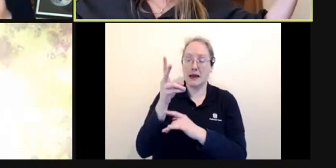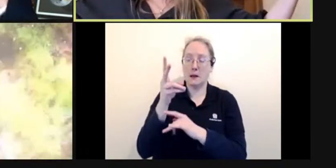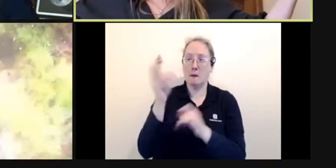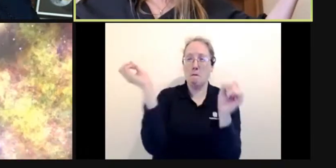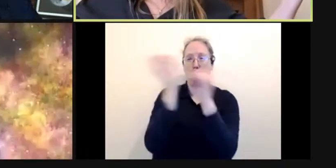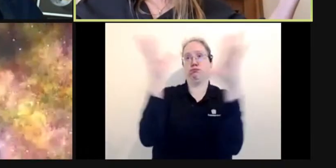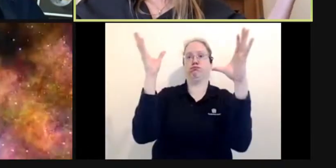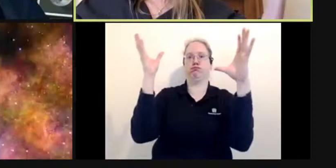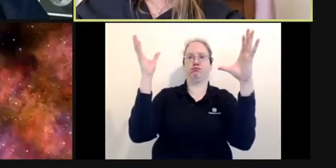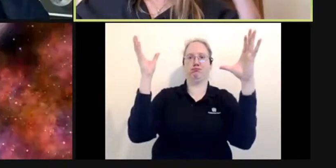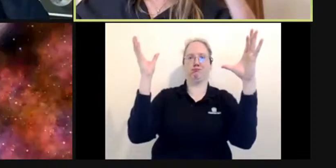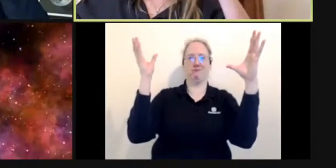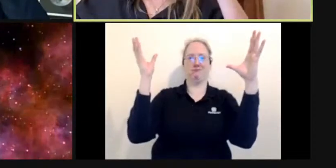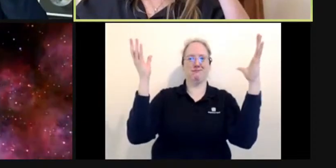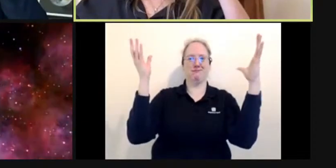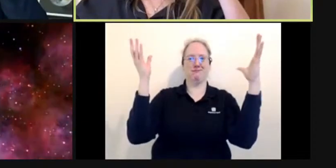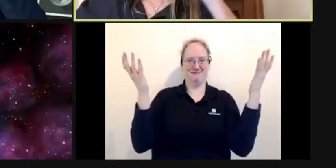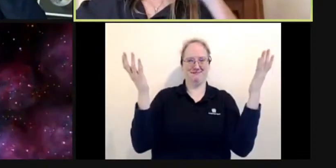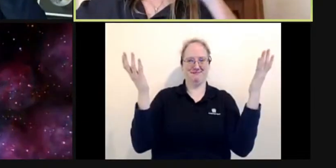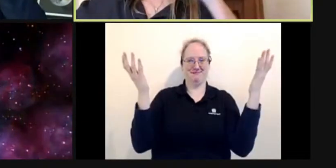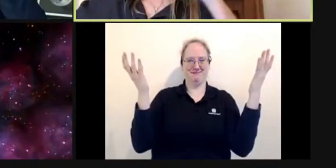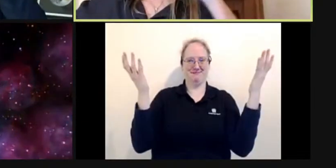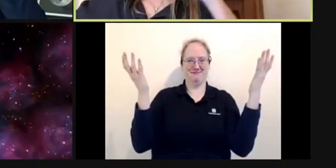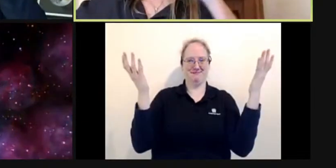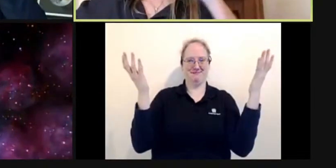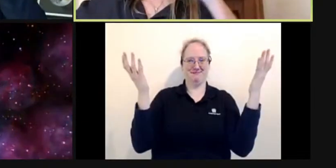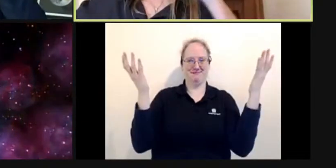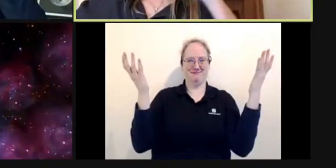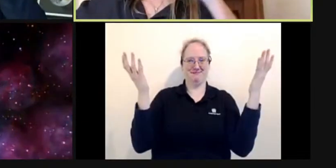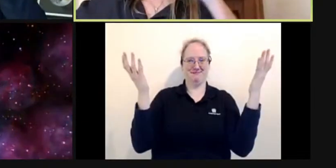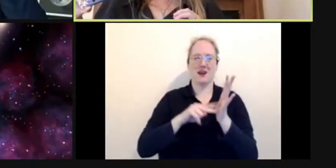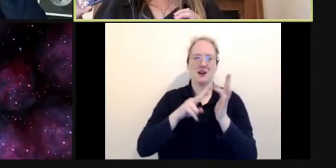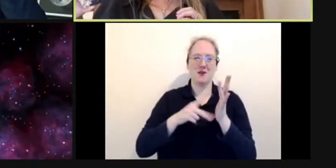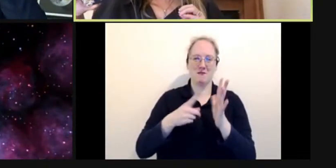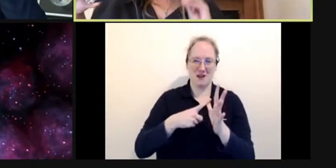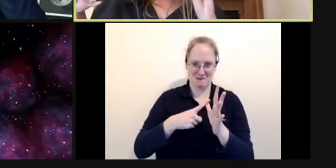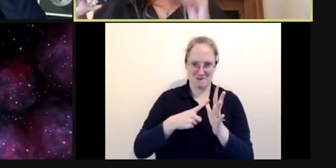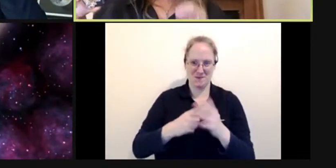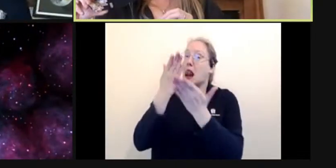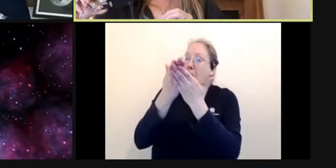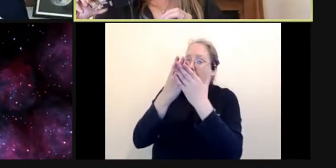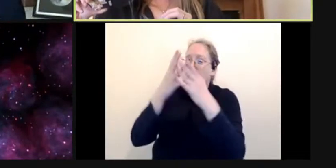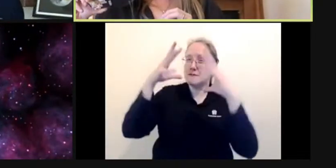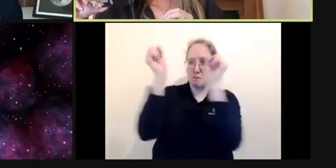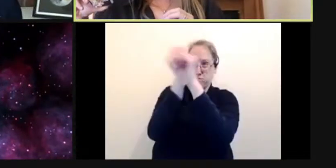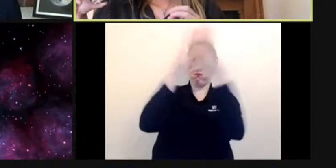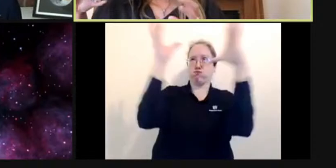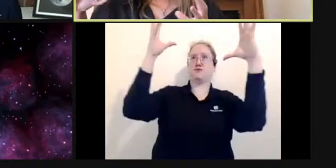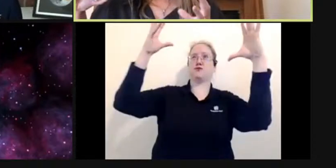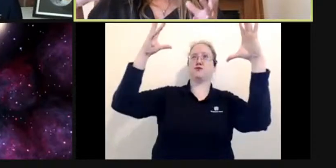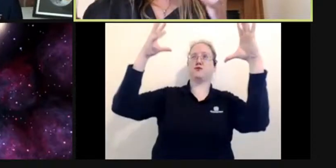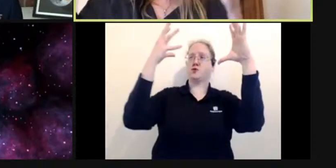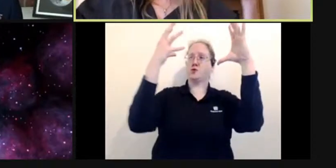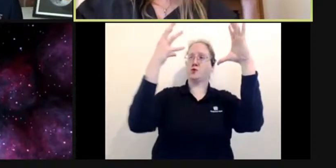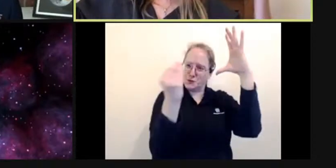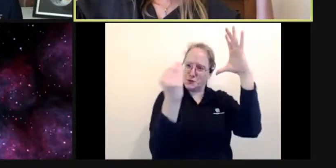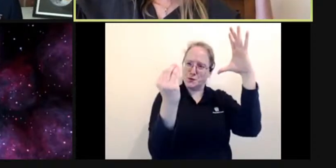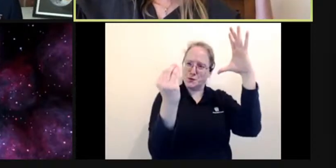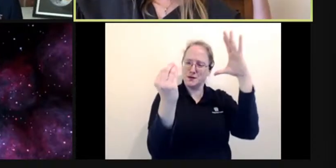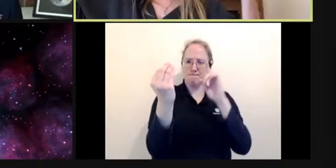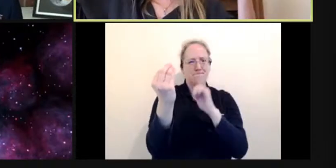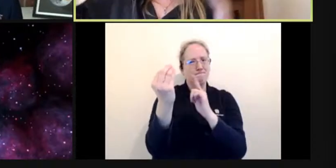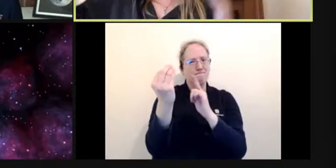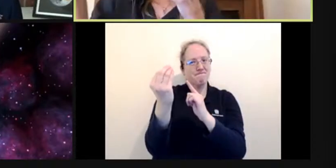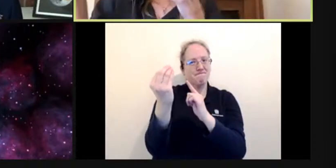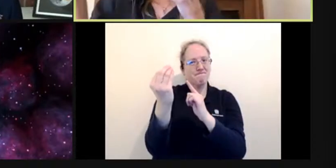Boom! Supernova. Now at the core, we have a star. So what's happened is